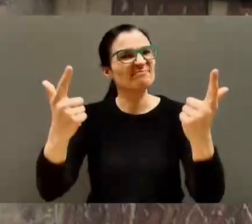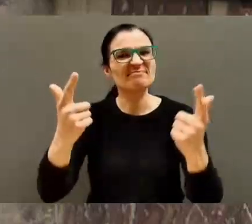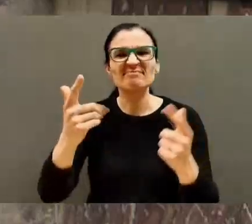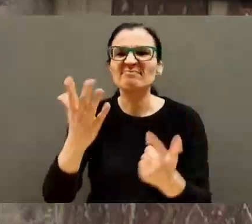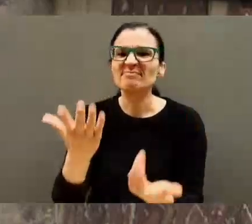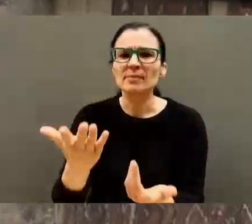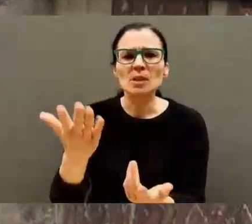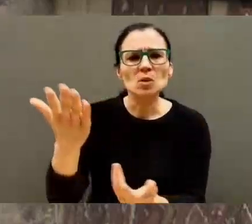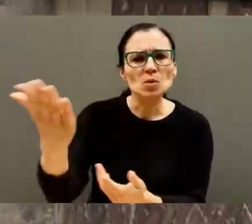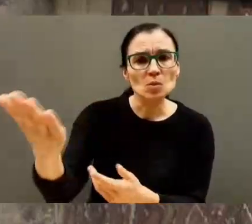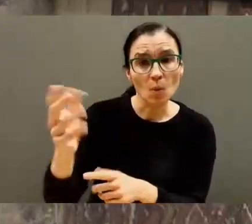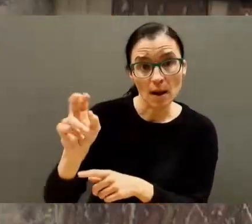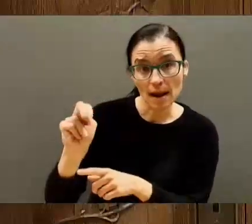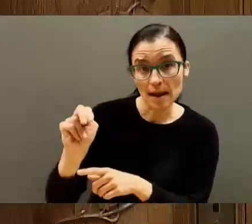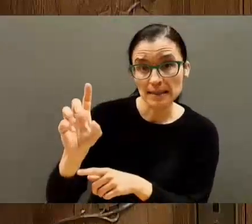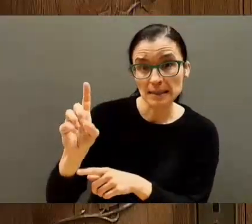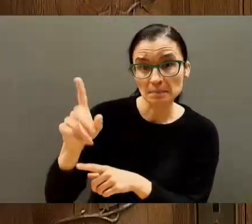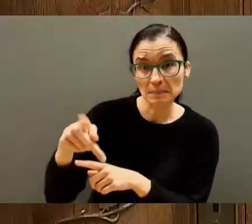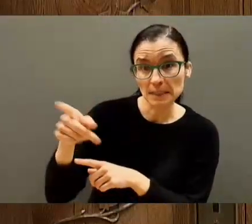British Columbia?